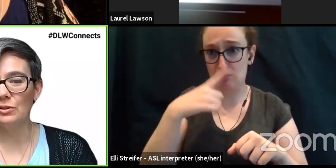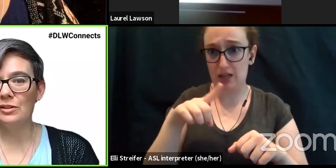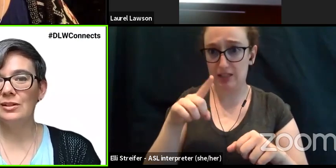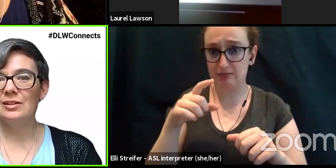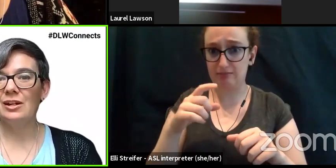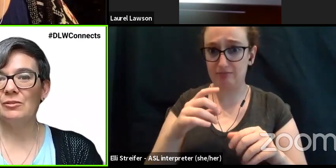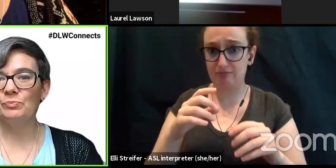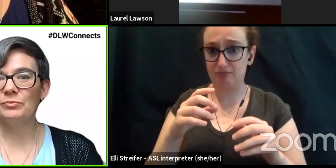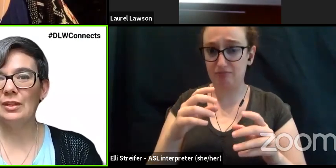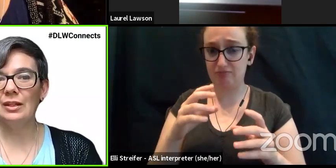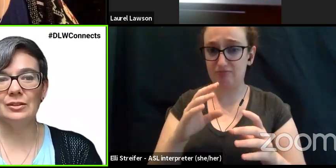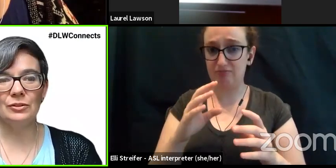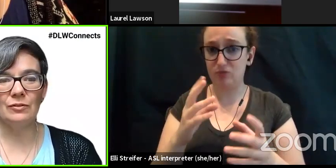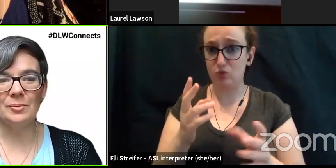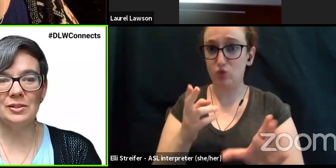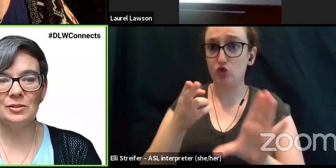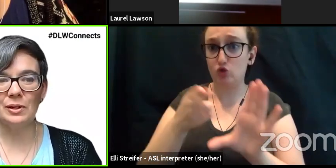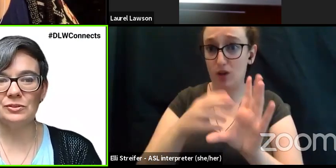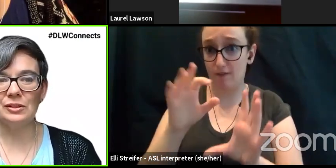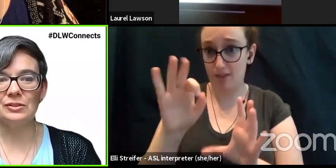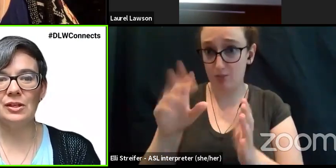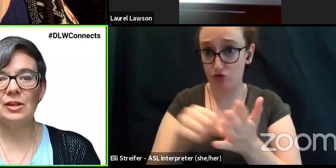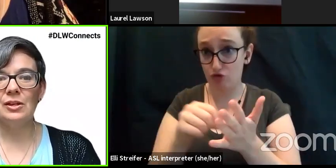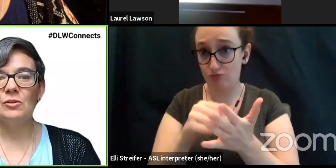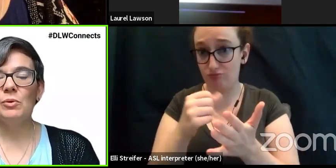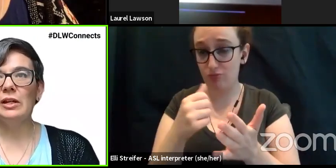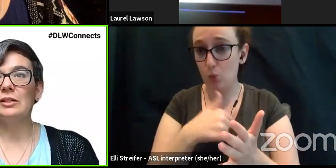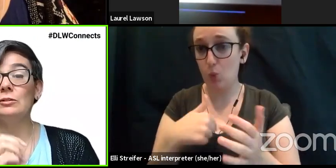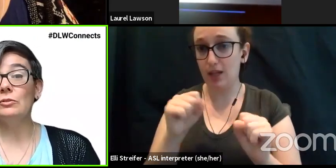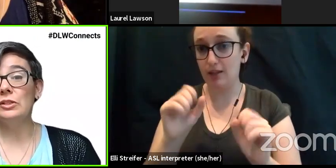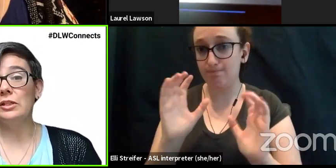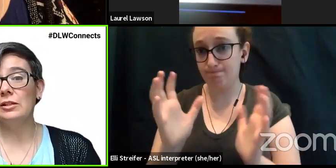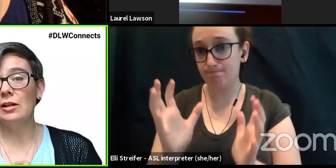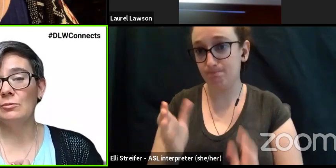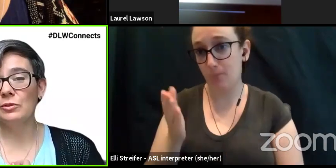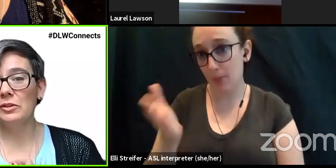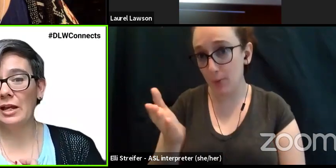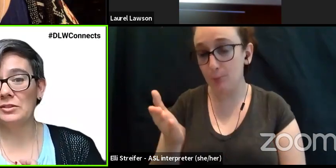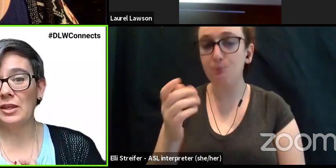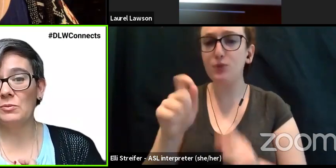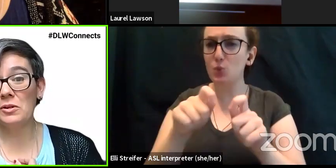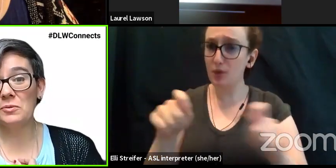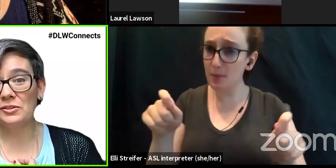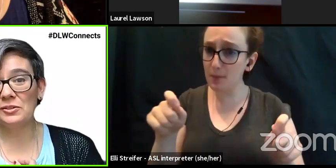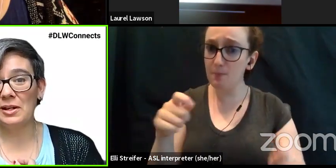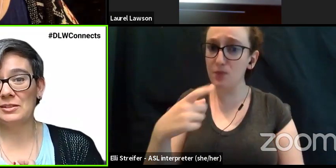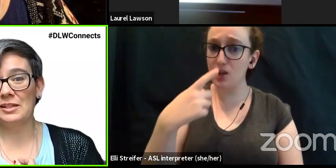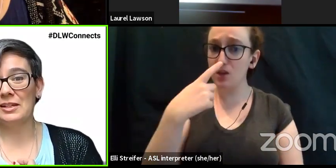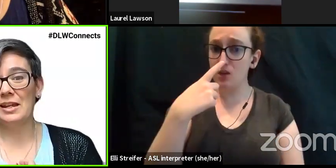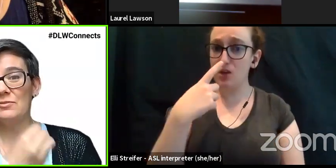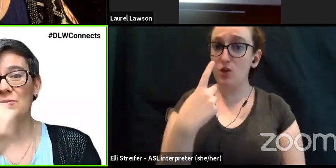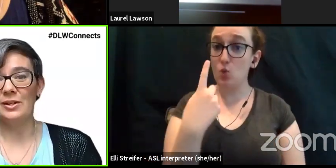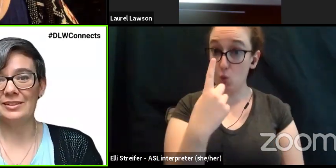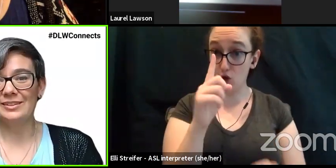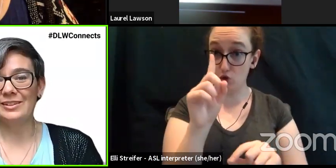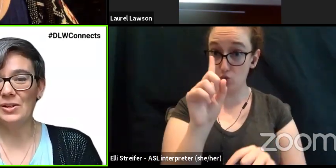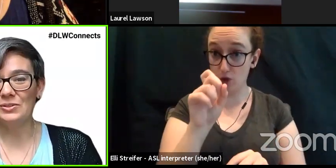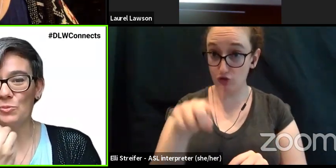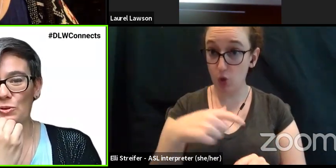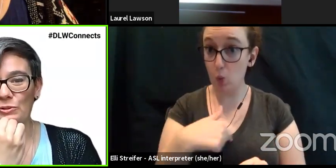to answer everybody's questions. But in closing, we're going to ask that one question we're asking